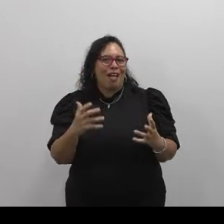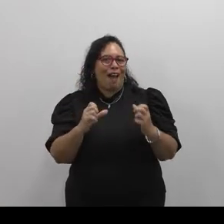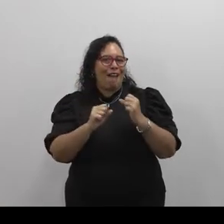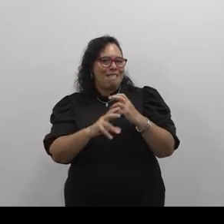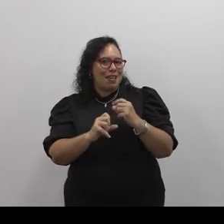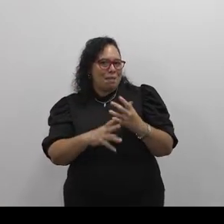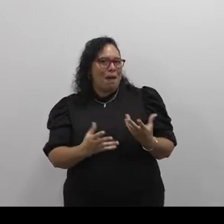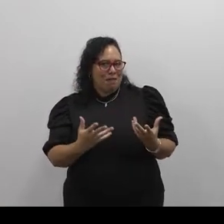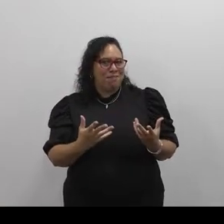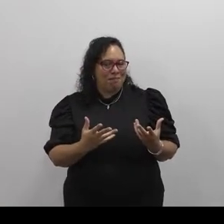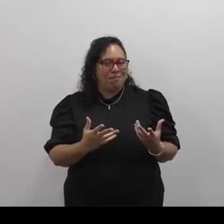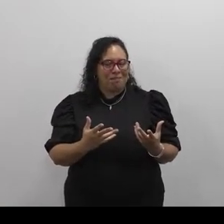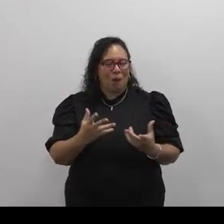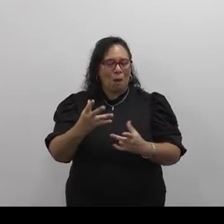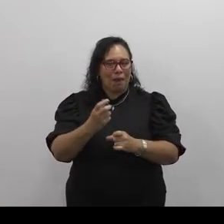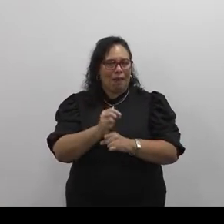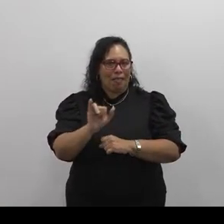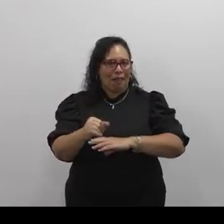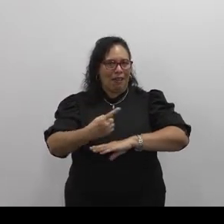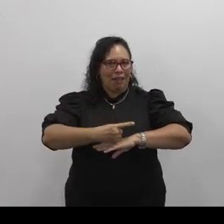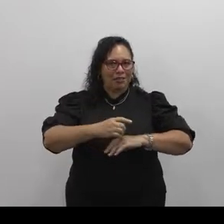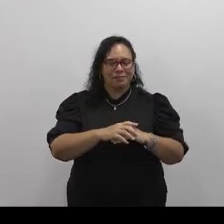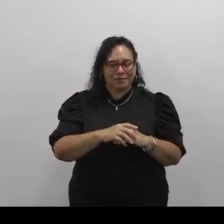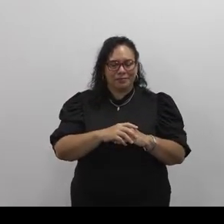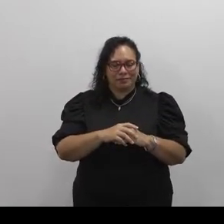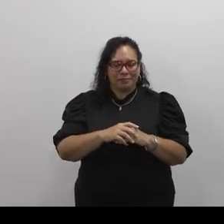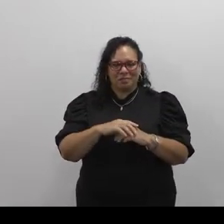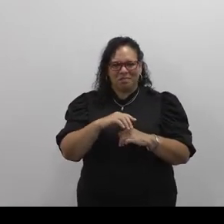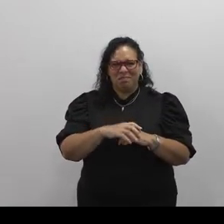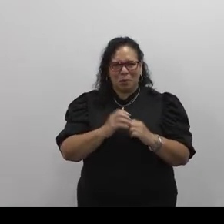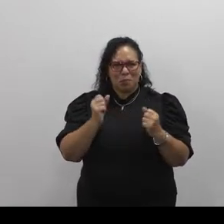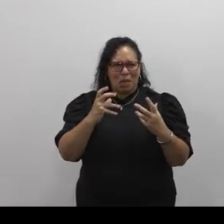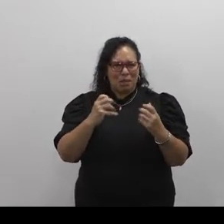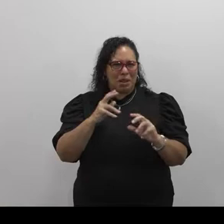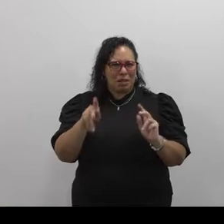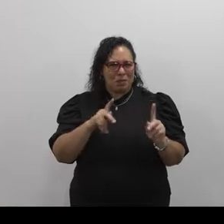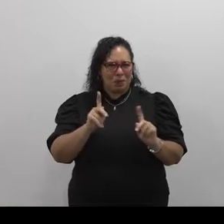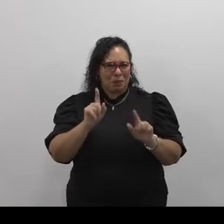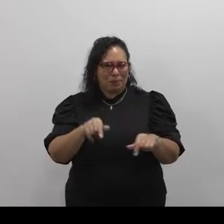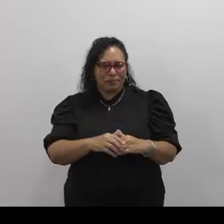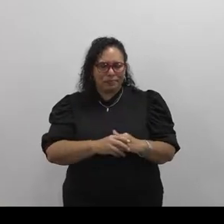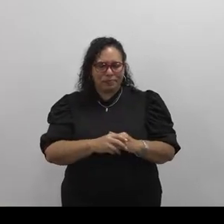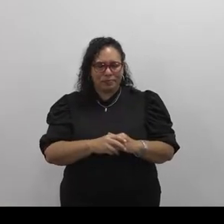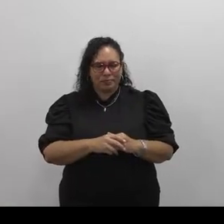received from the various different folks who attended that community forum.